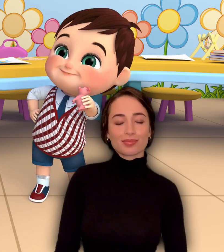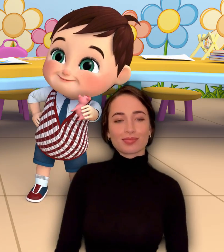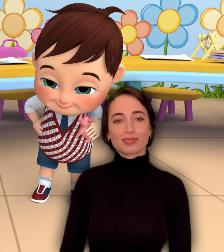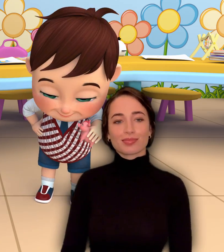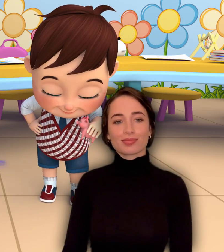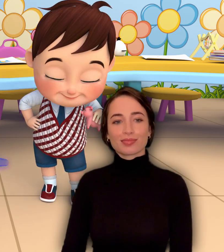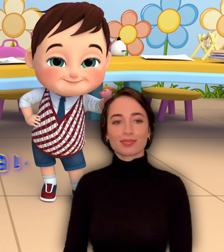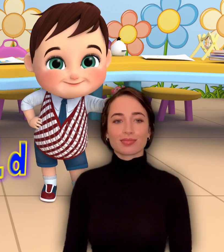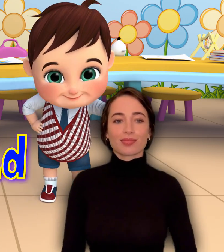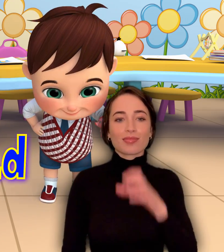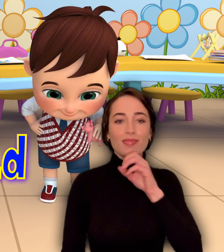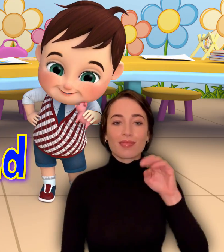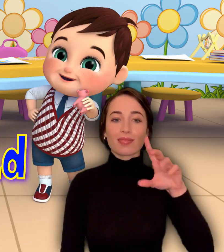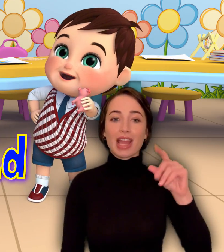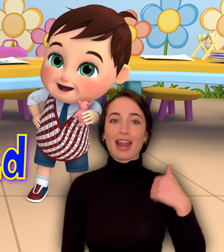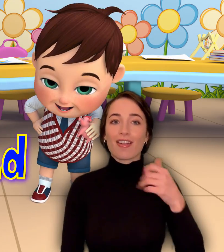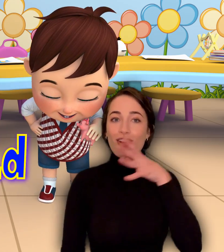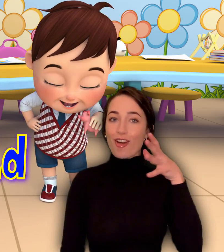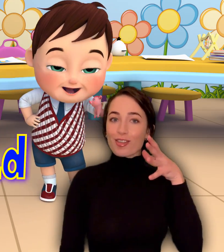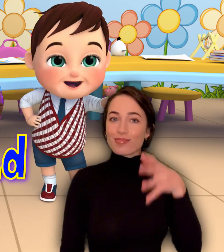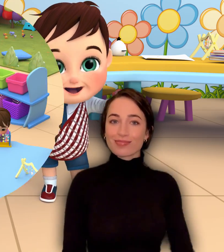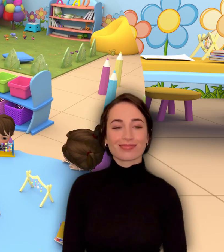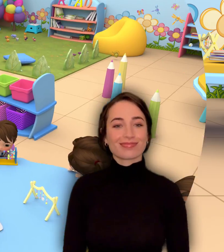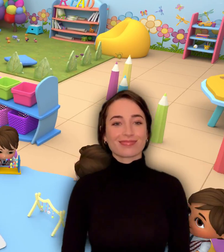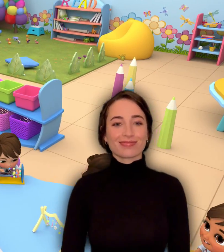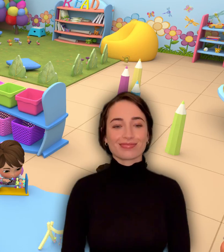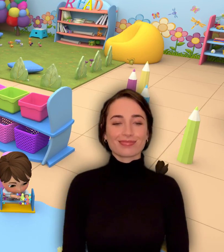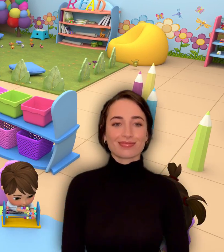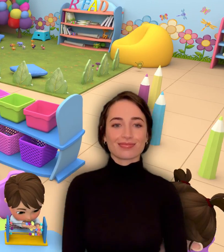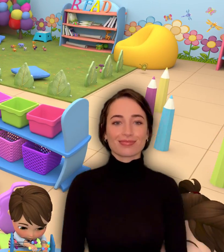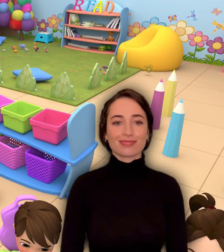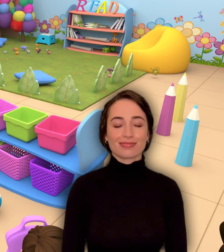down Old McDonald Had a